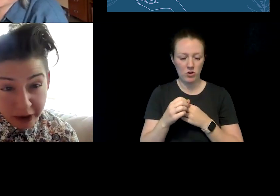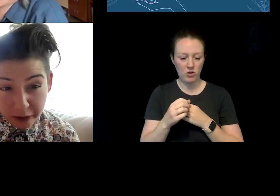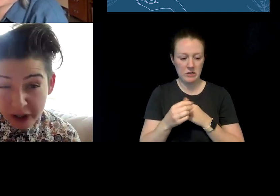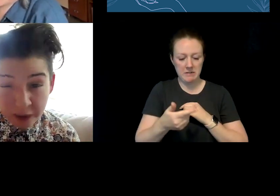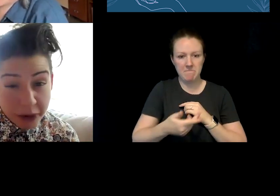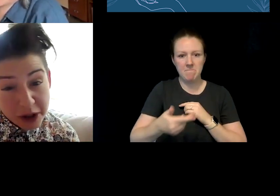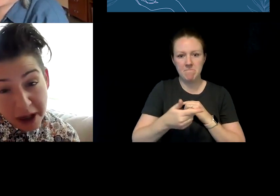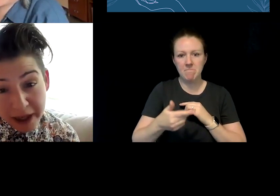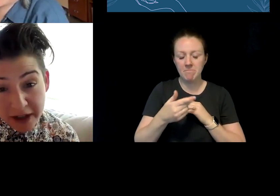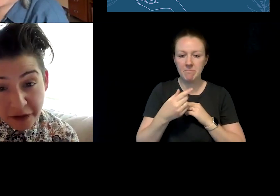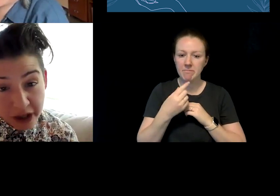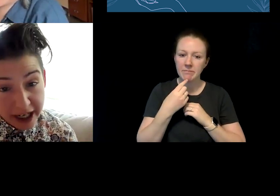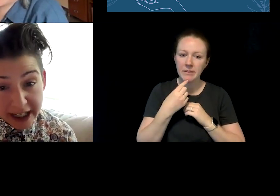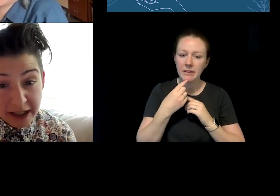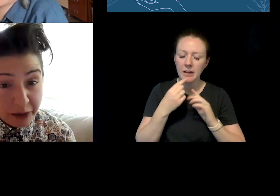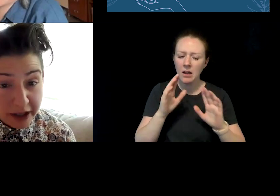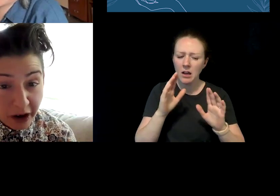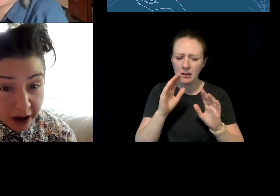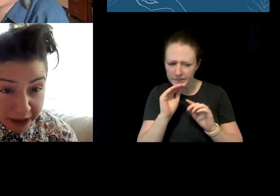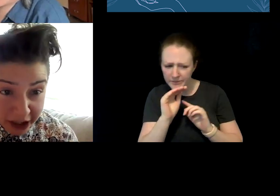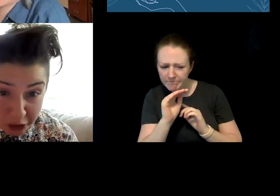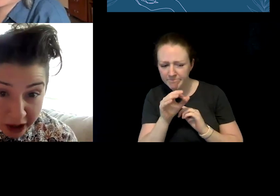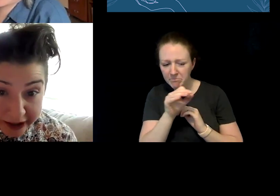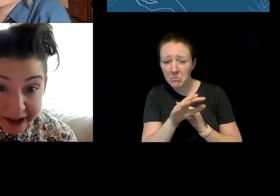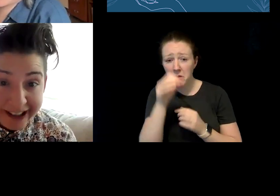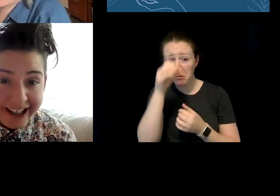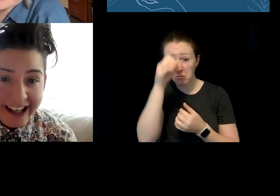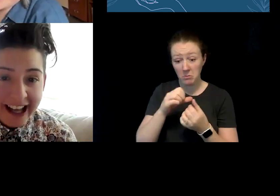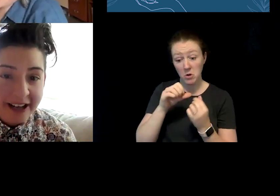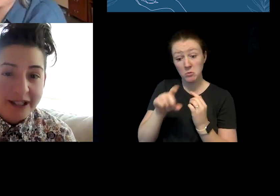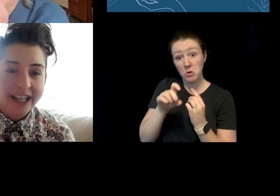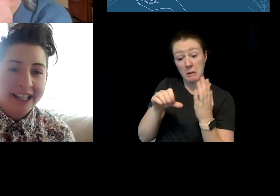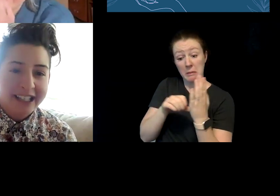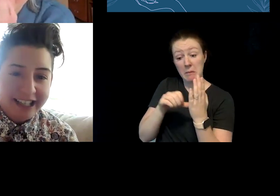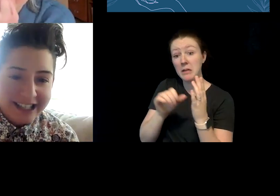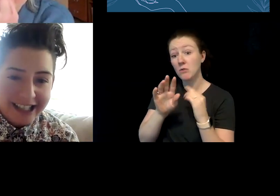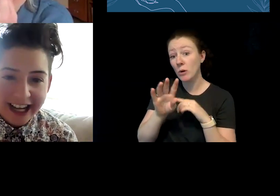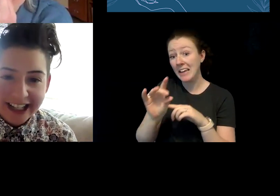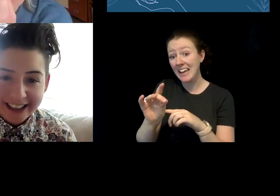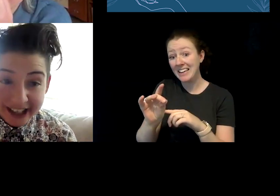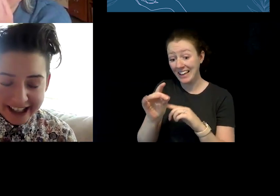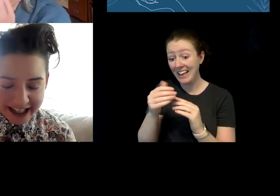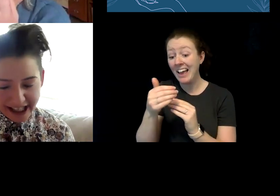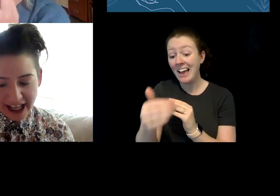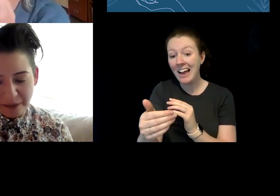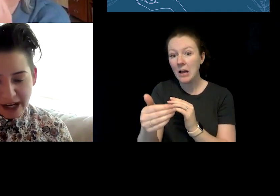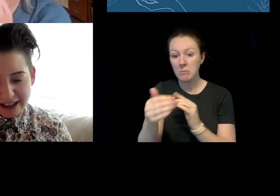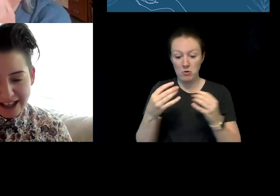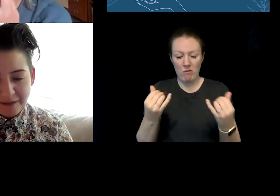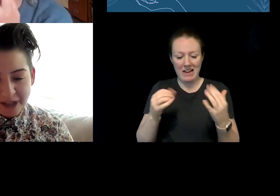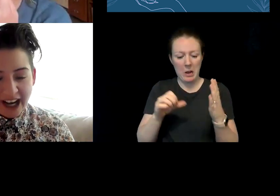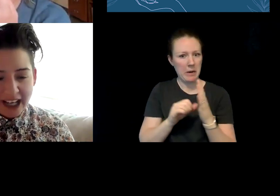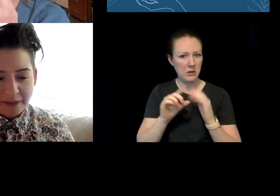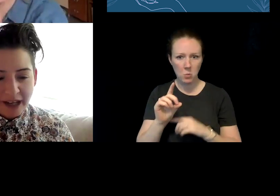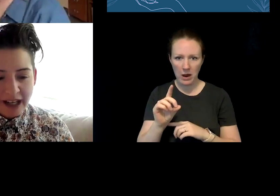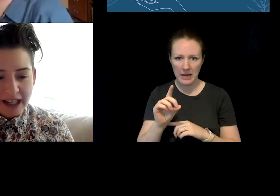that we were supposed to be on page 48. We are on page one. And I was like, yes, I recognize that. But at the